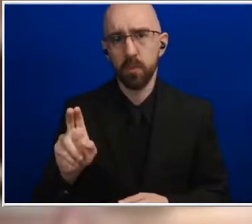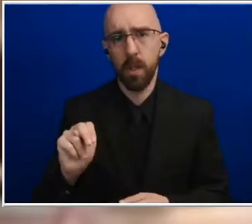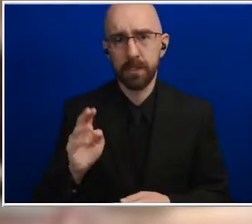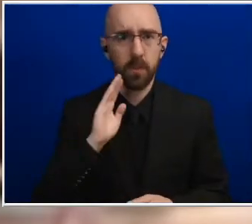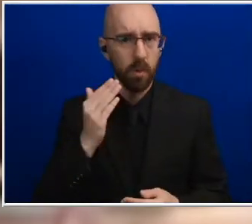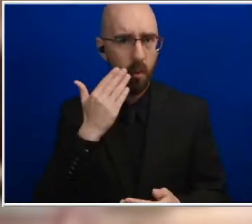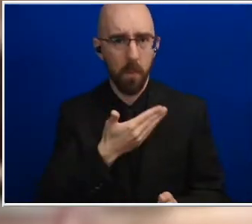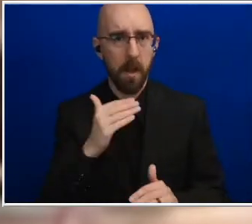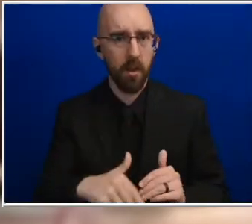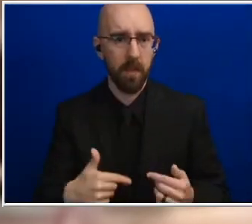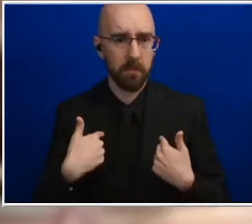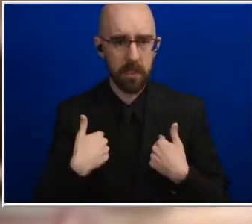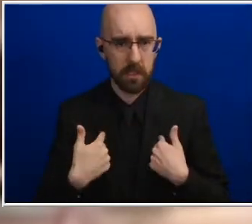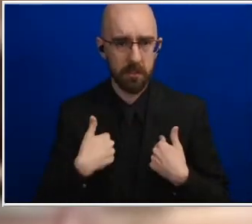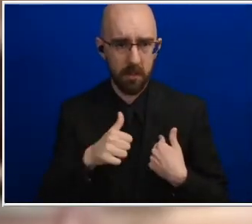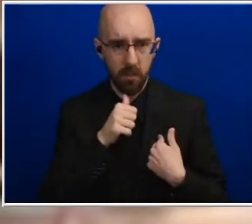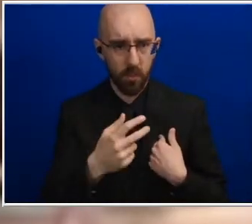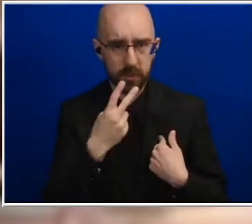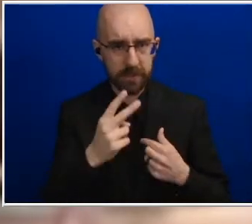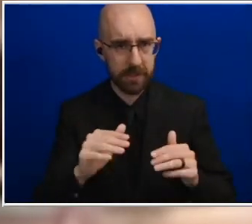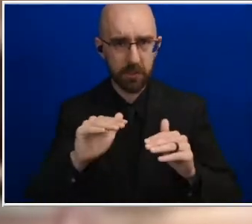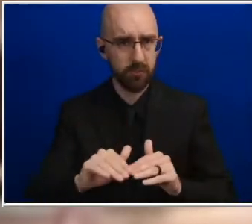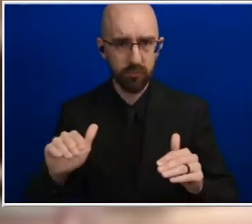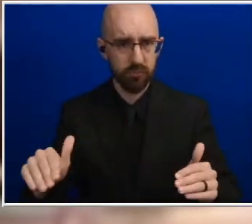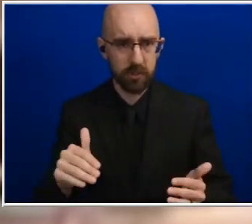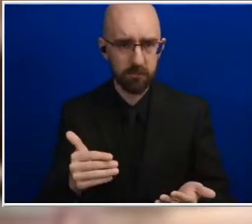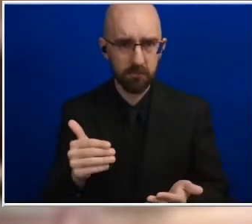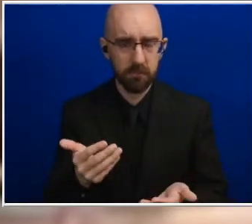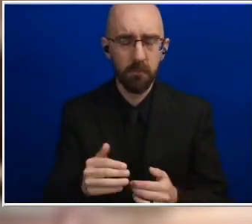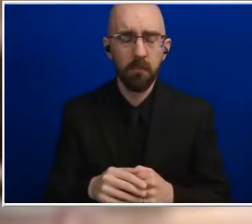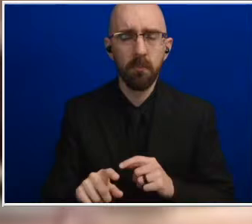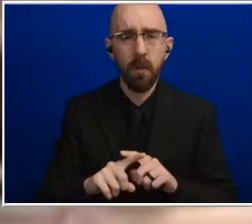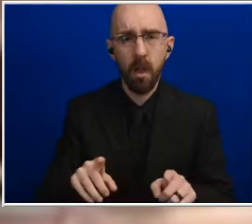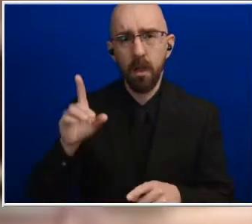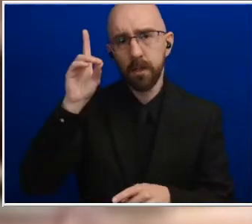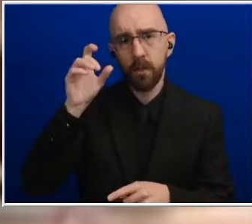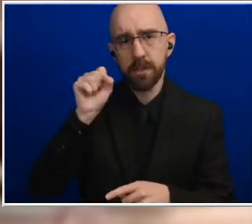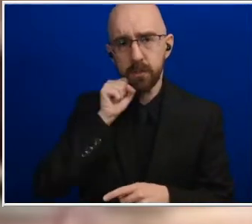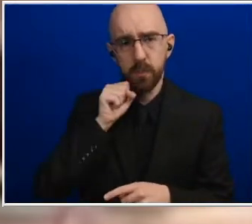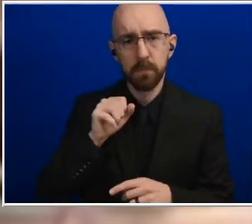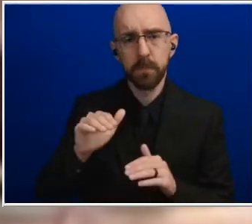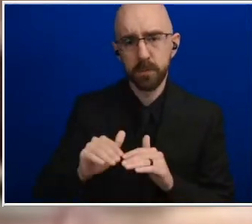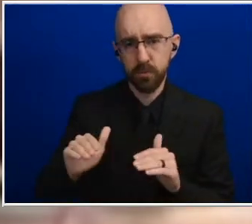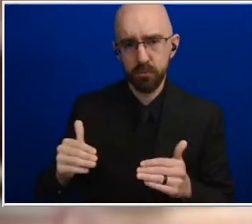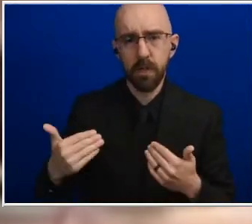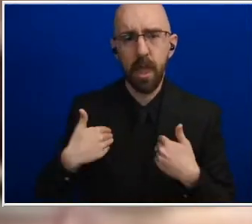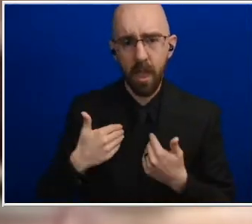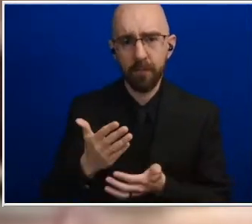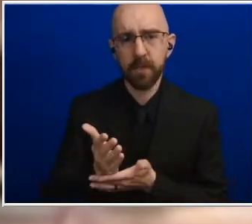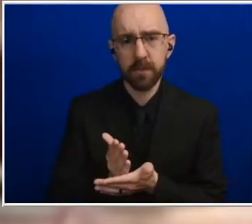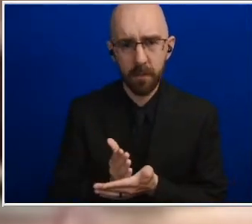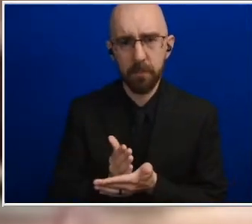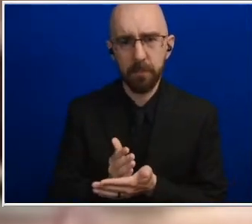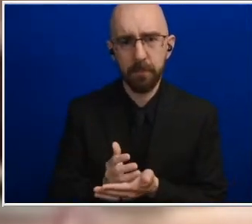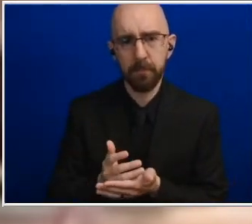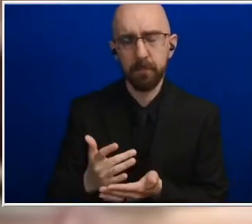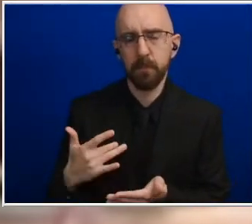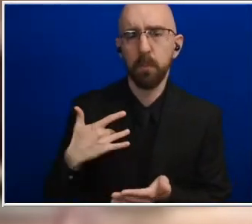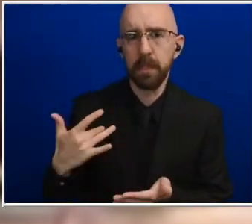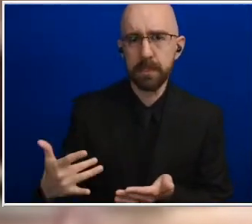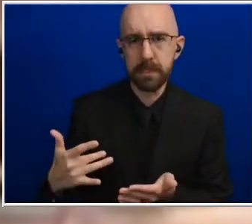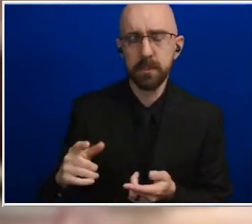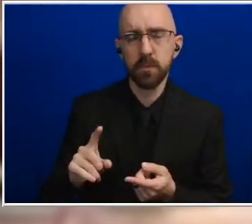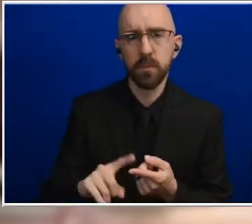I. I don't really see children. But Down syndrome children have some propensity